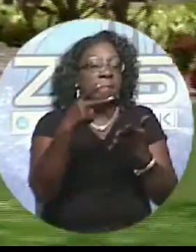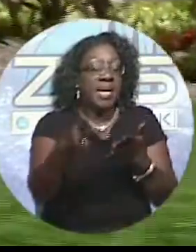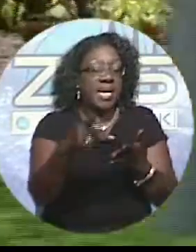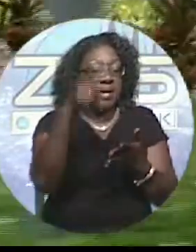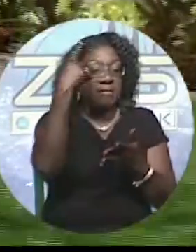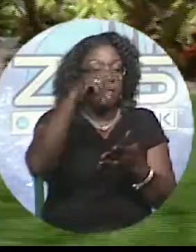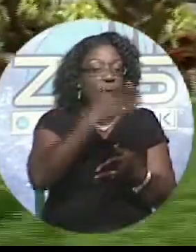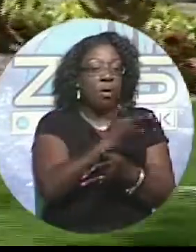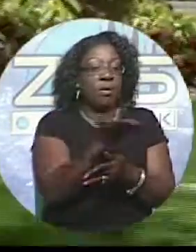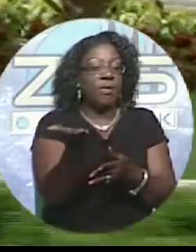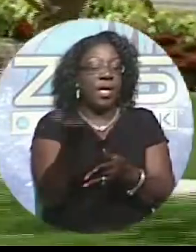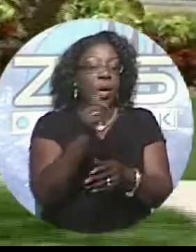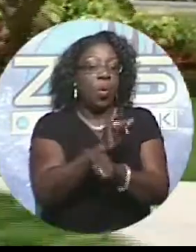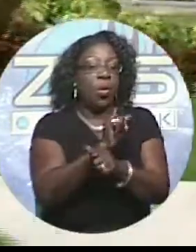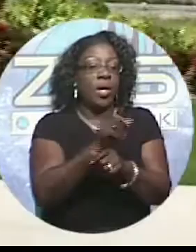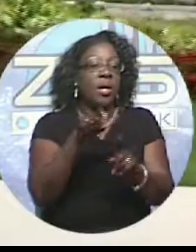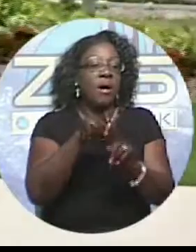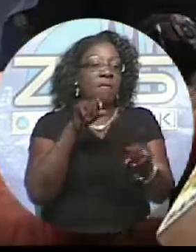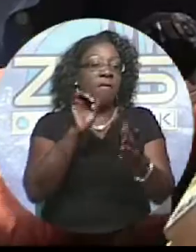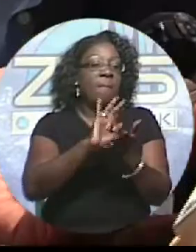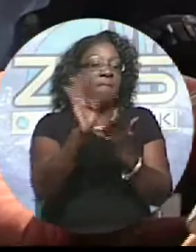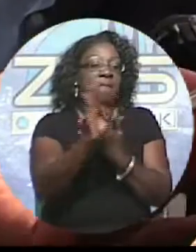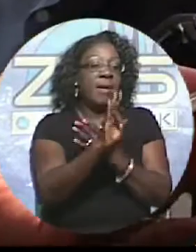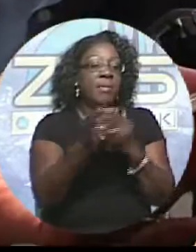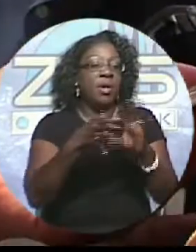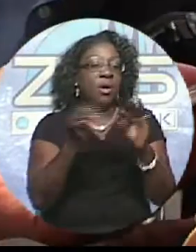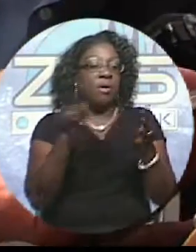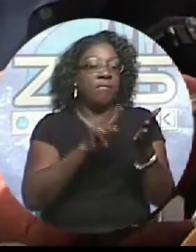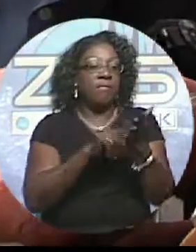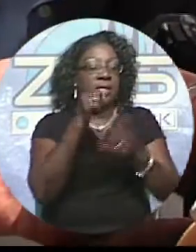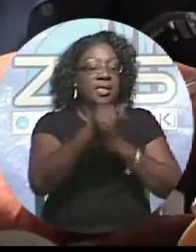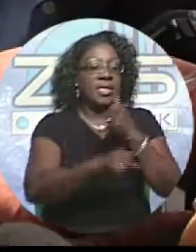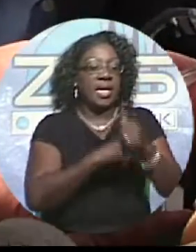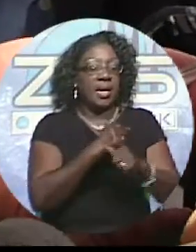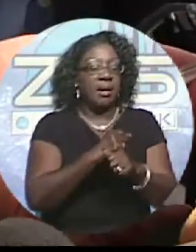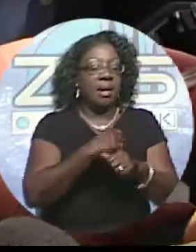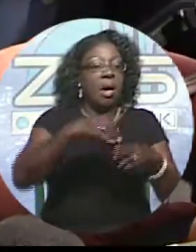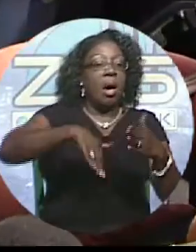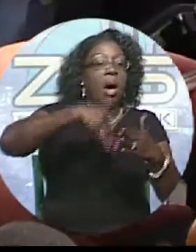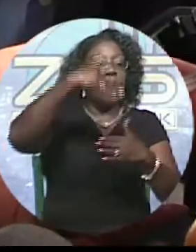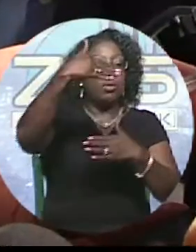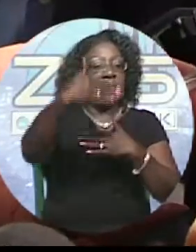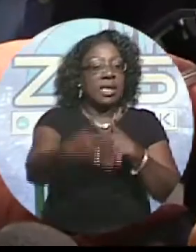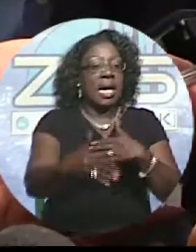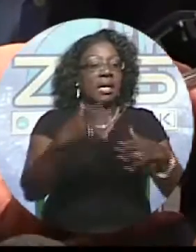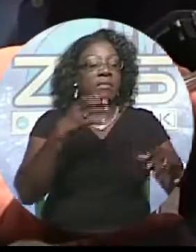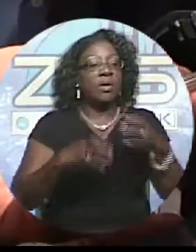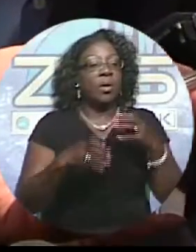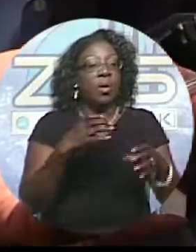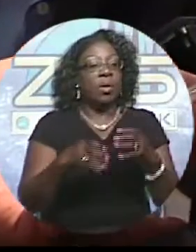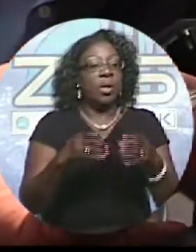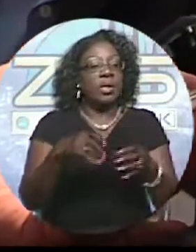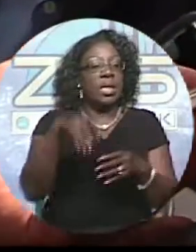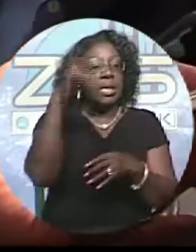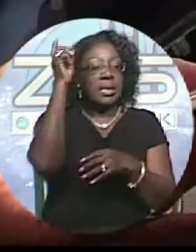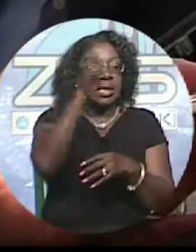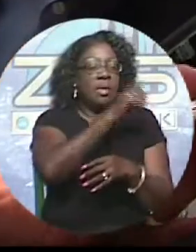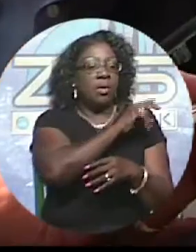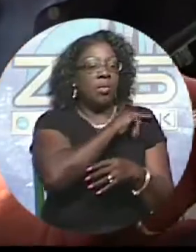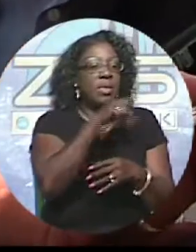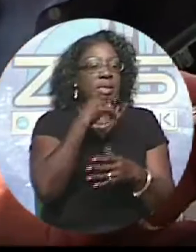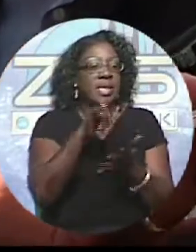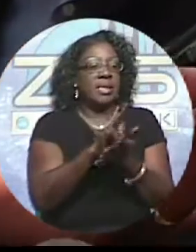payment from February of this year. Now, outside of court, State Minister for Legal Affairs Damian Gomez explained that